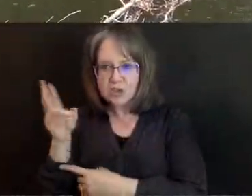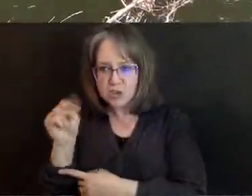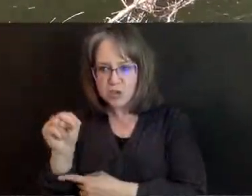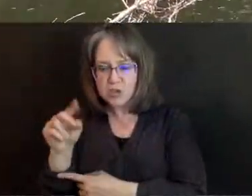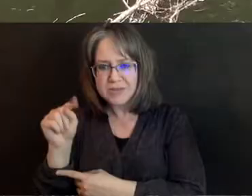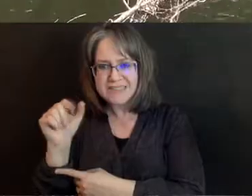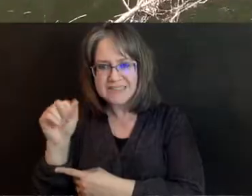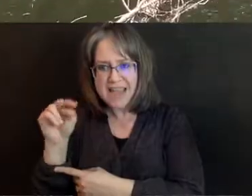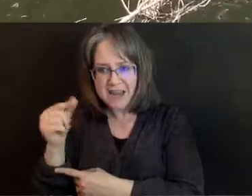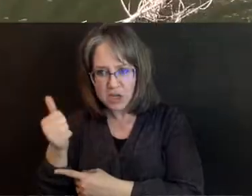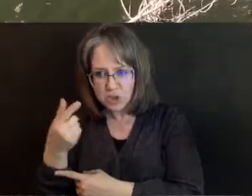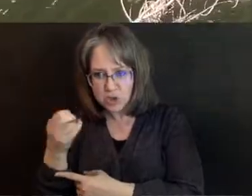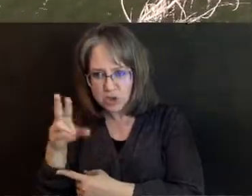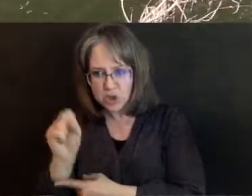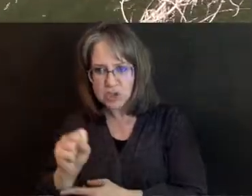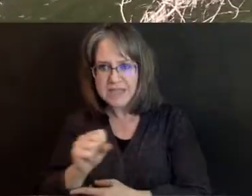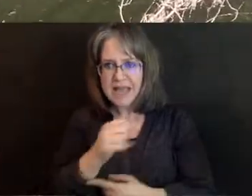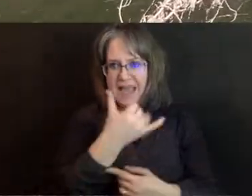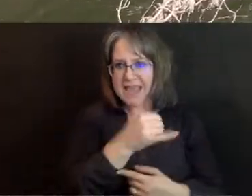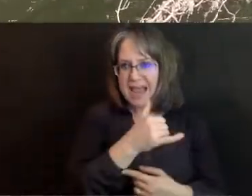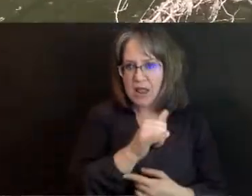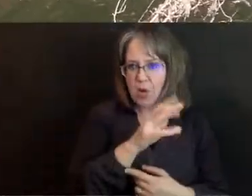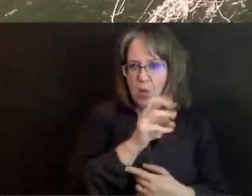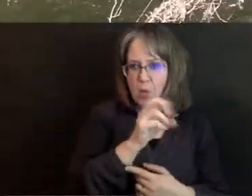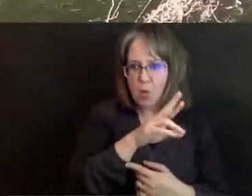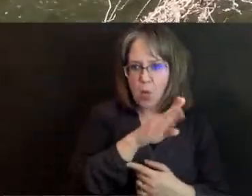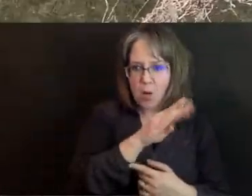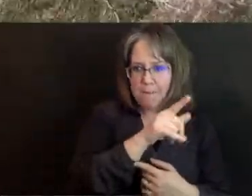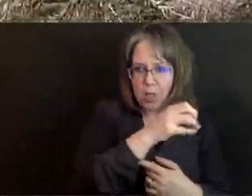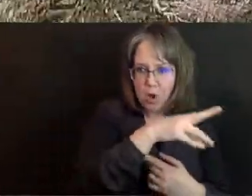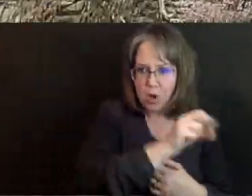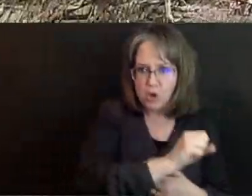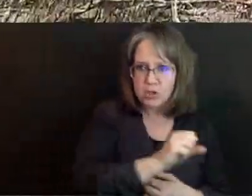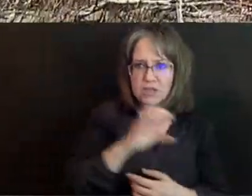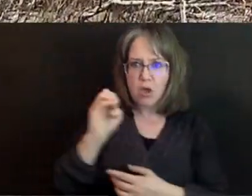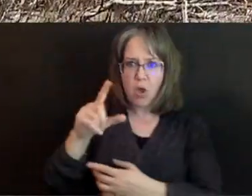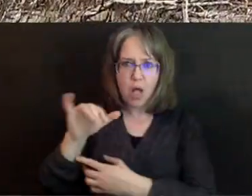flycatchers, swallows, and red-winged blackbirds, just to name a few.